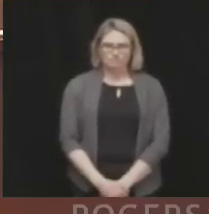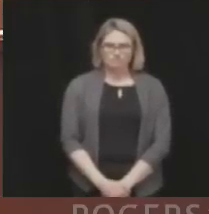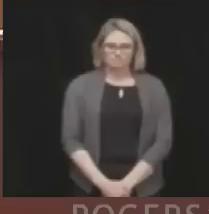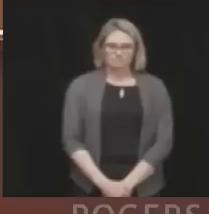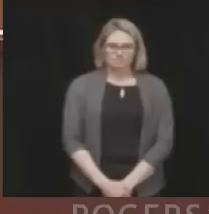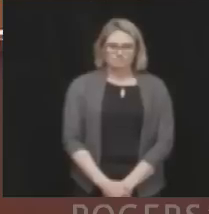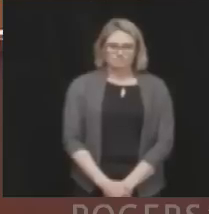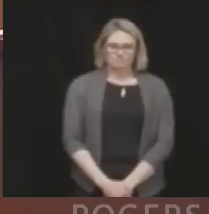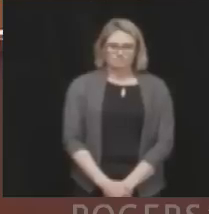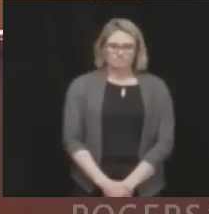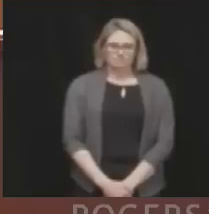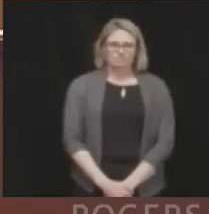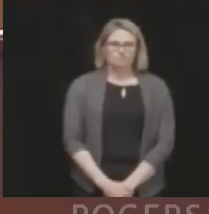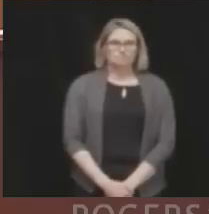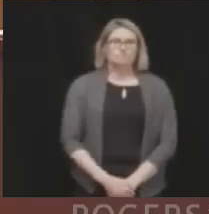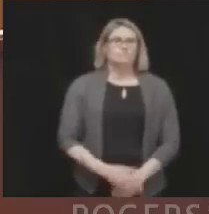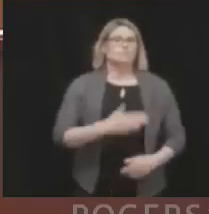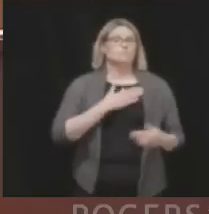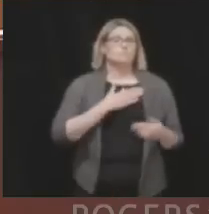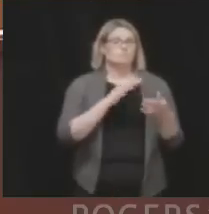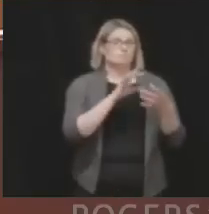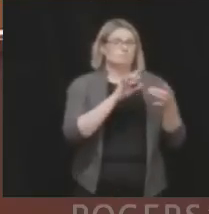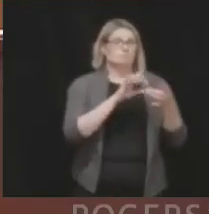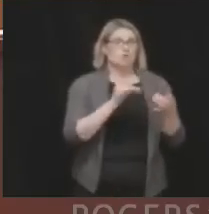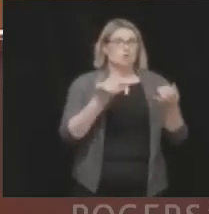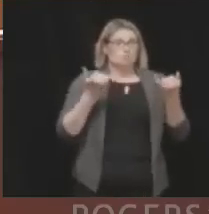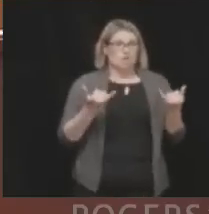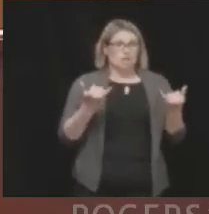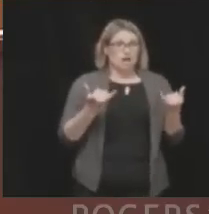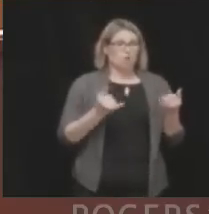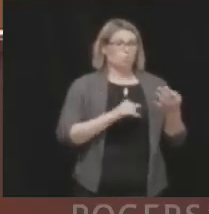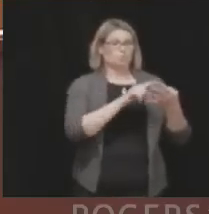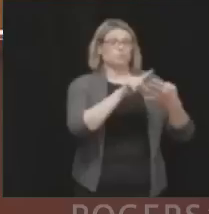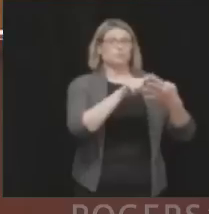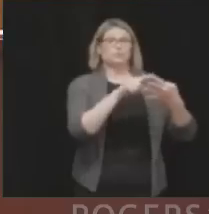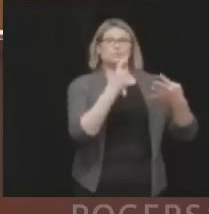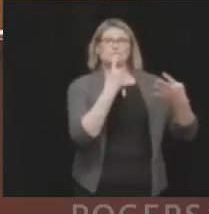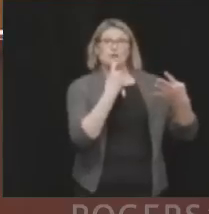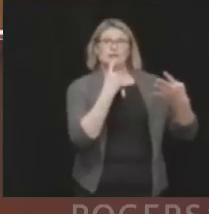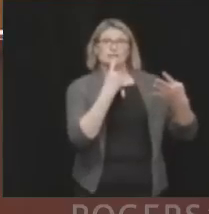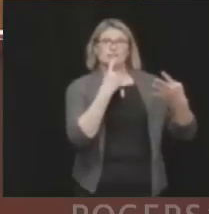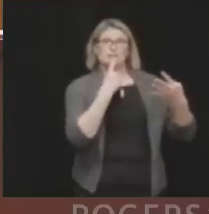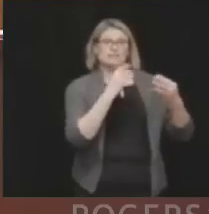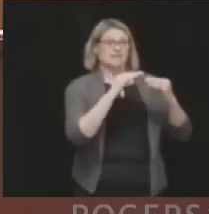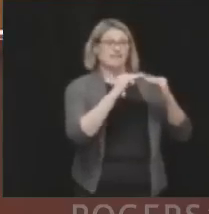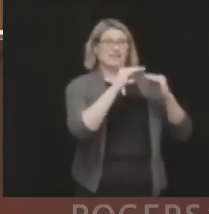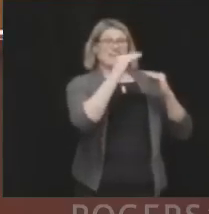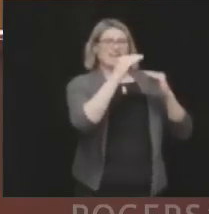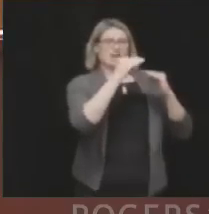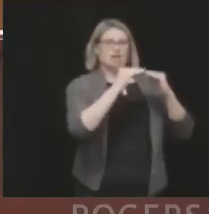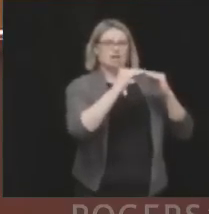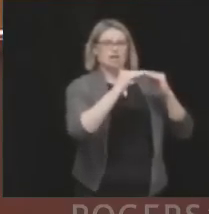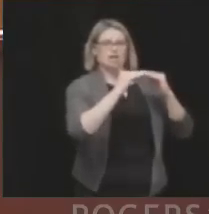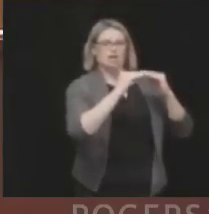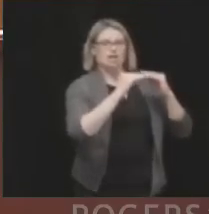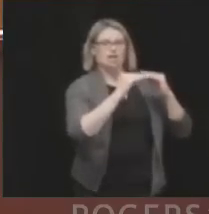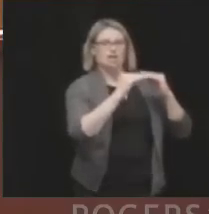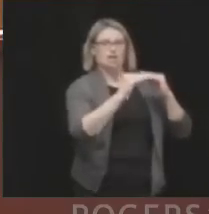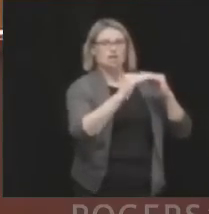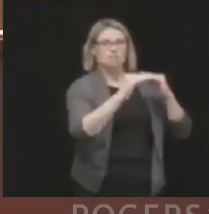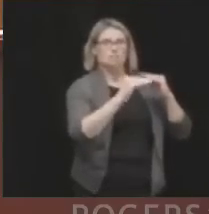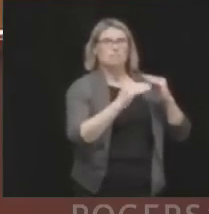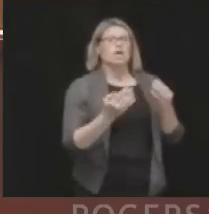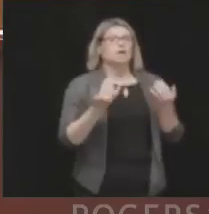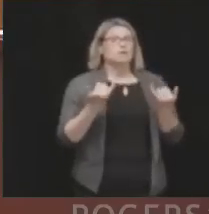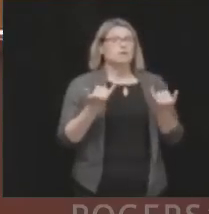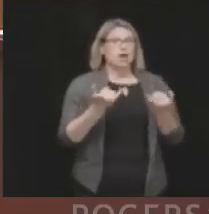immediately, households may now choose to spend time with one other household, assuming, of course, both households